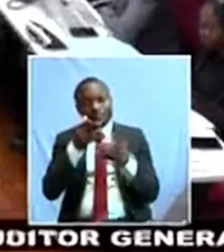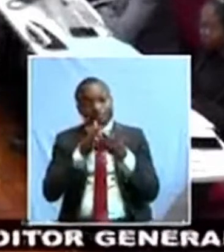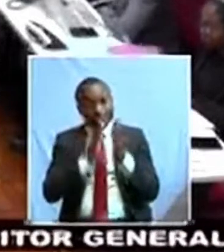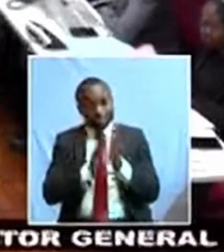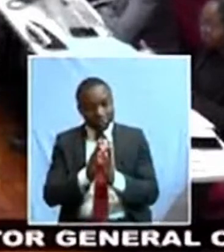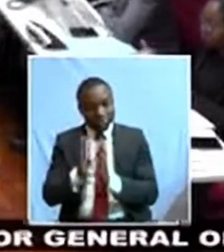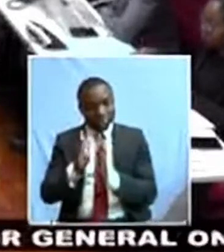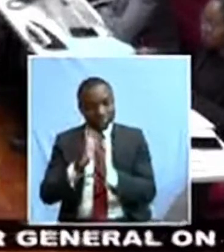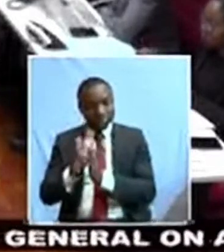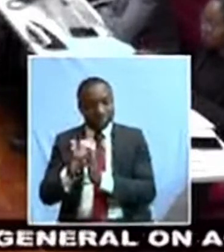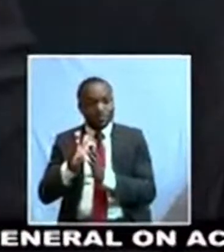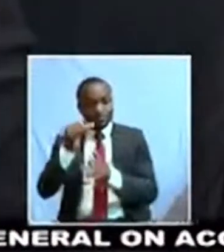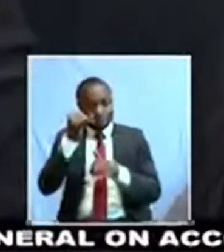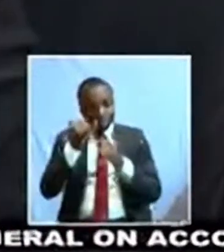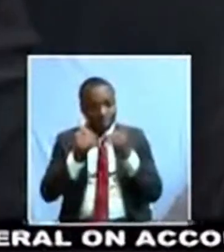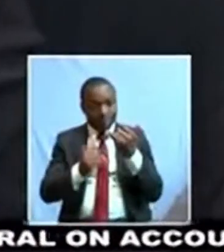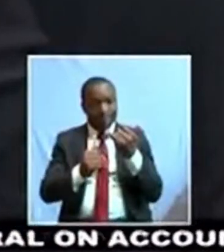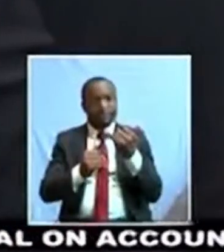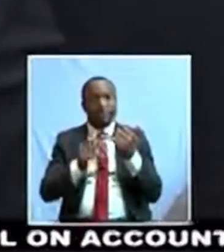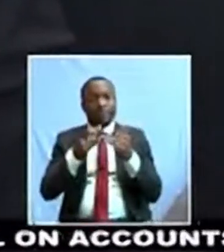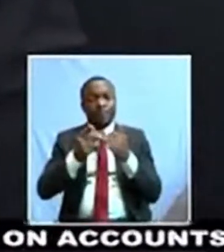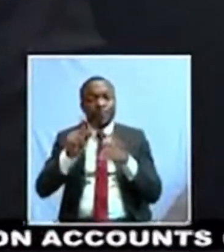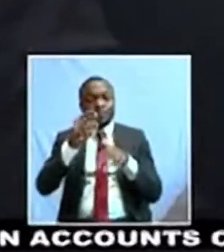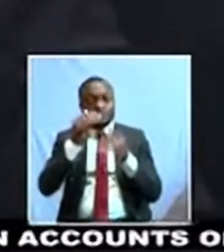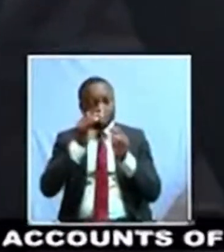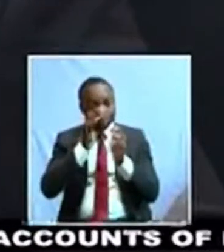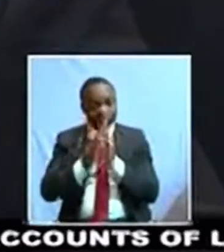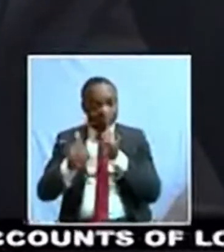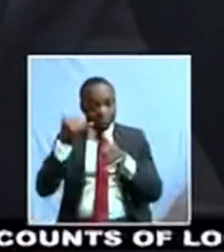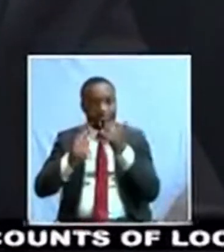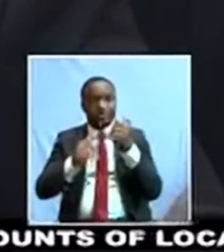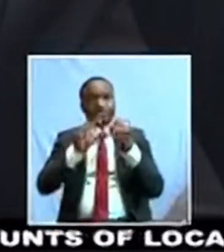the partial completion certificates as Itezhi Town Council.